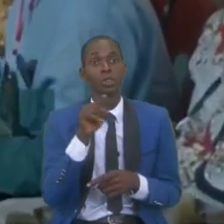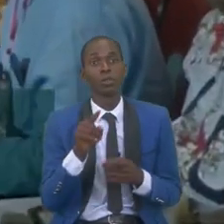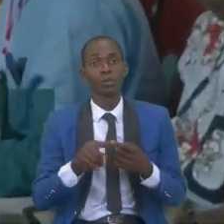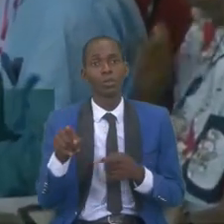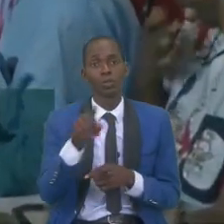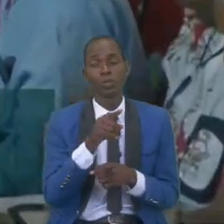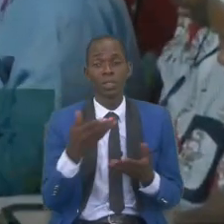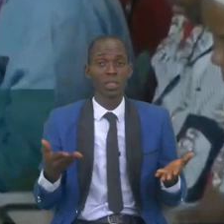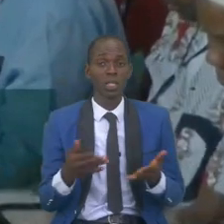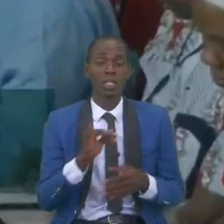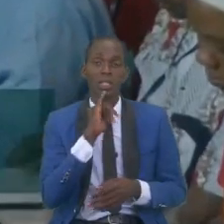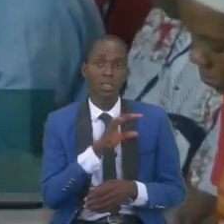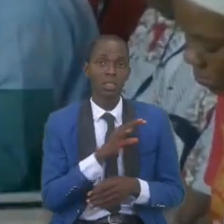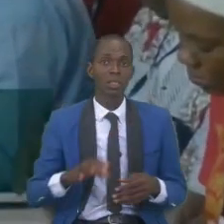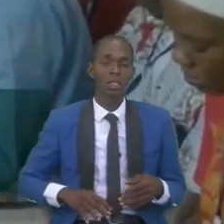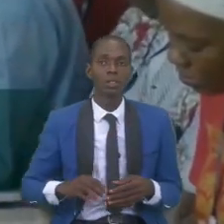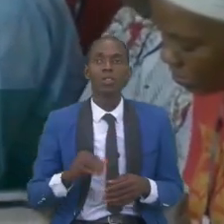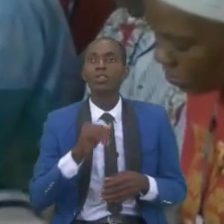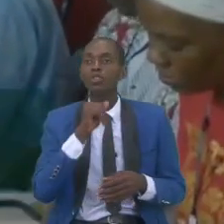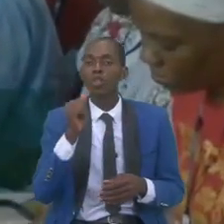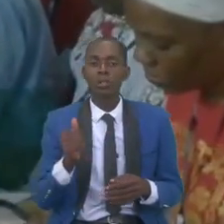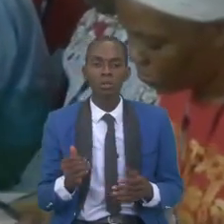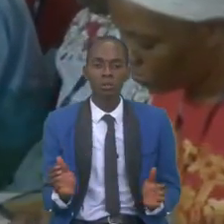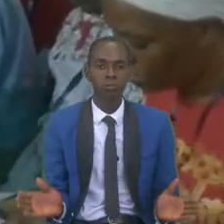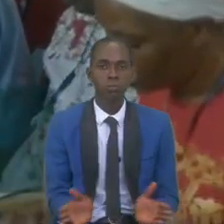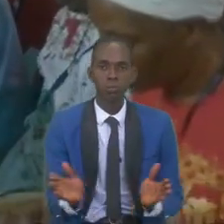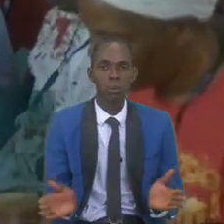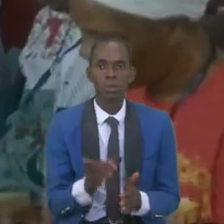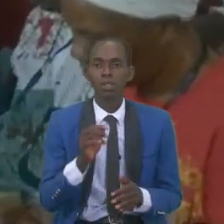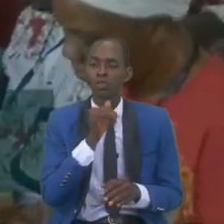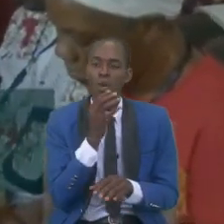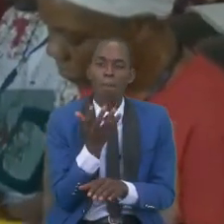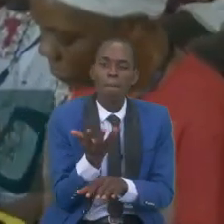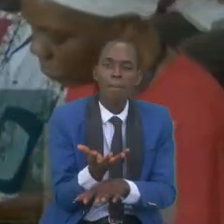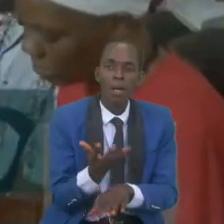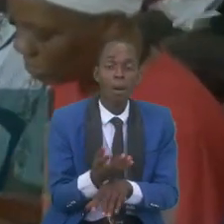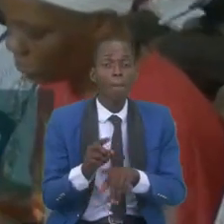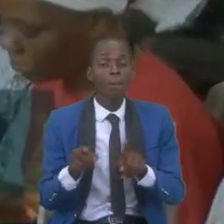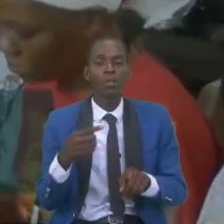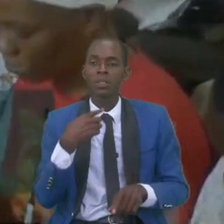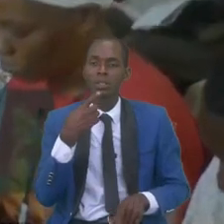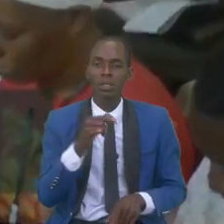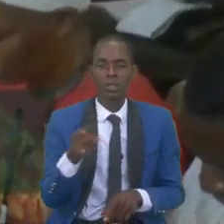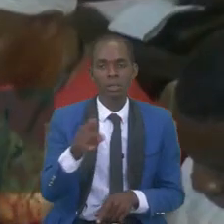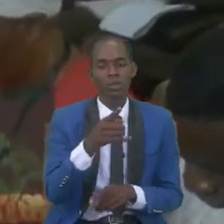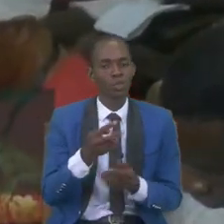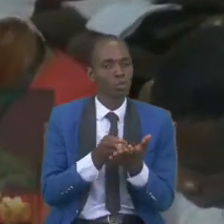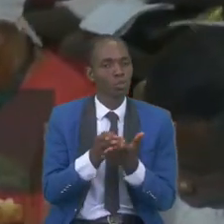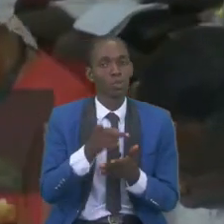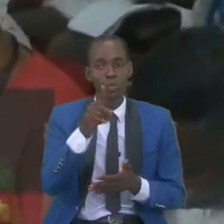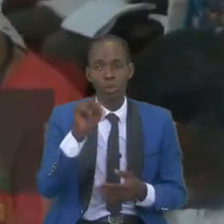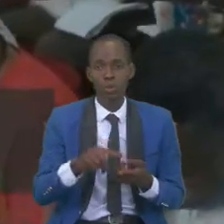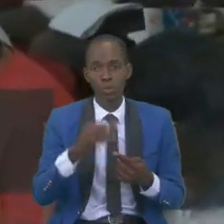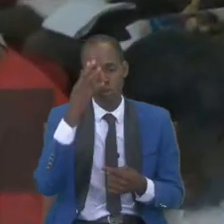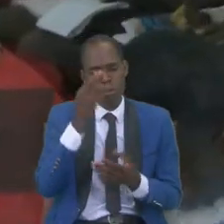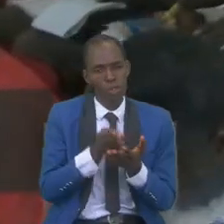not motivating them. It was not pleading with them. It was telling them the fact. You need to know the fact before